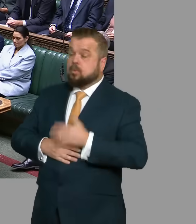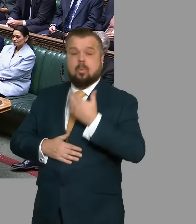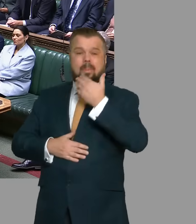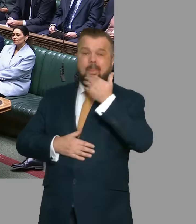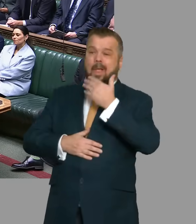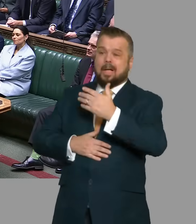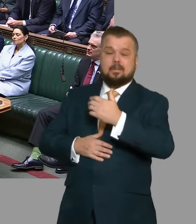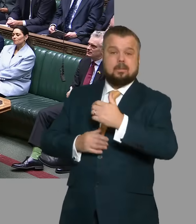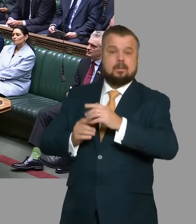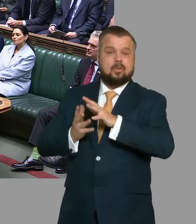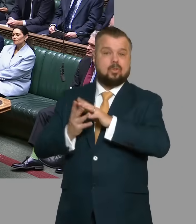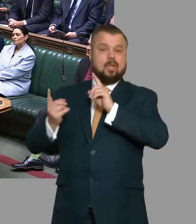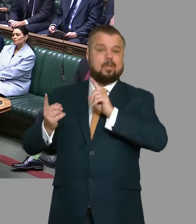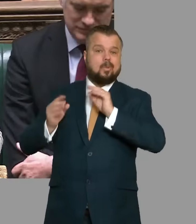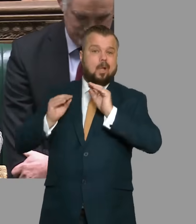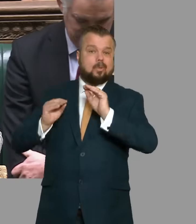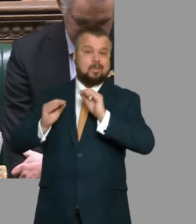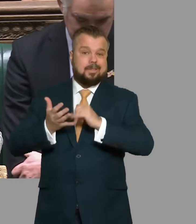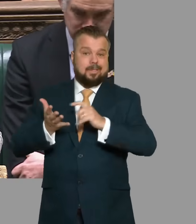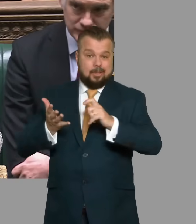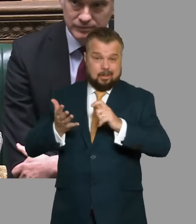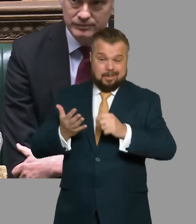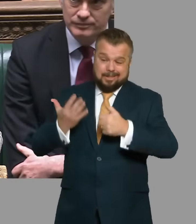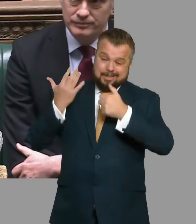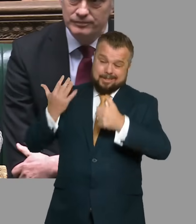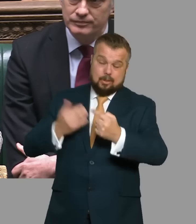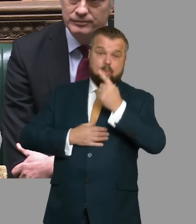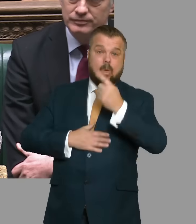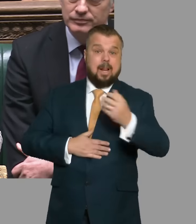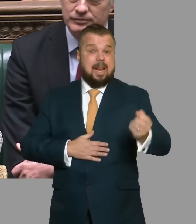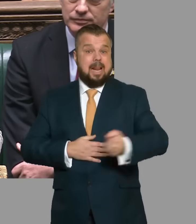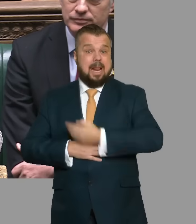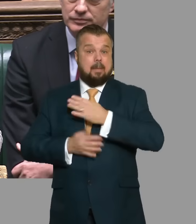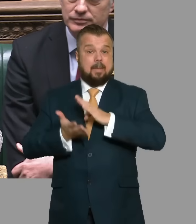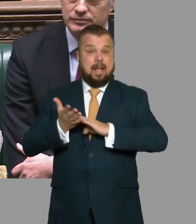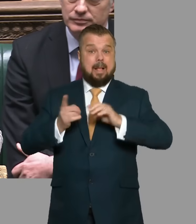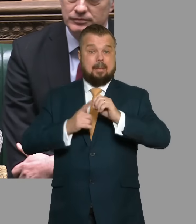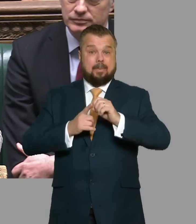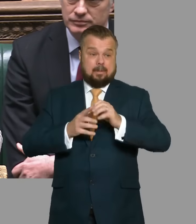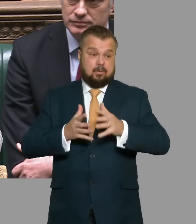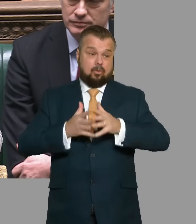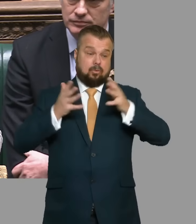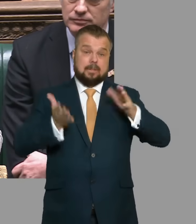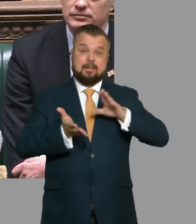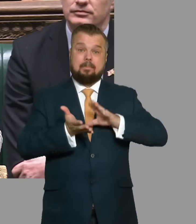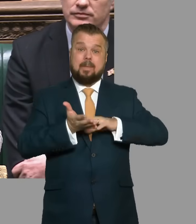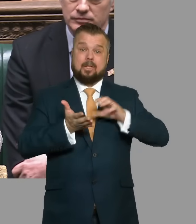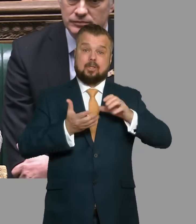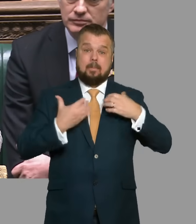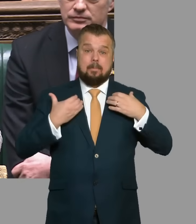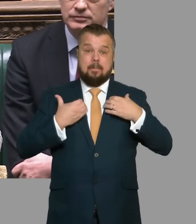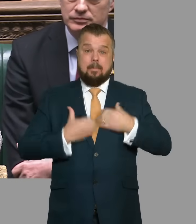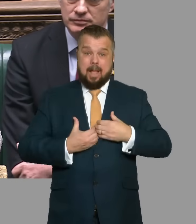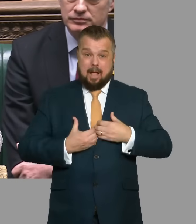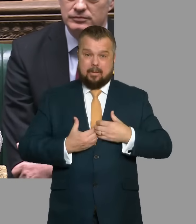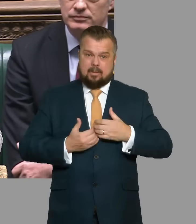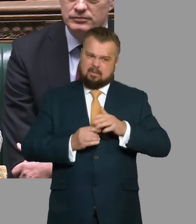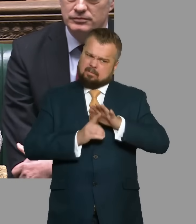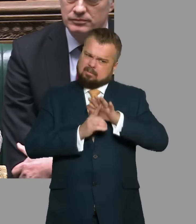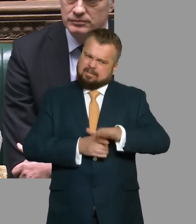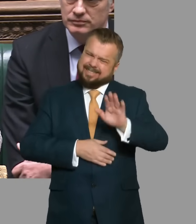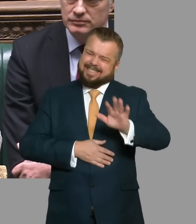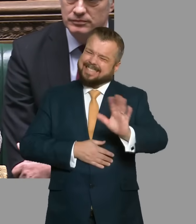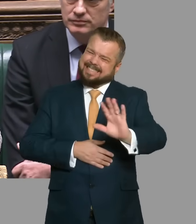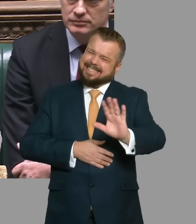Mr. Speaker, the Prime Minister and I agree. The future of Greenland should only be decided by